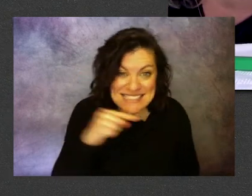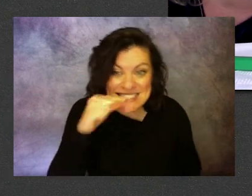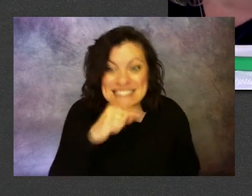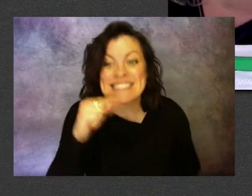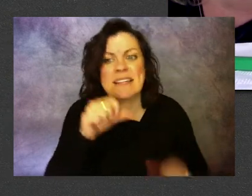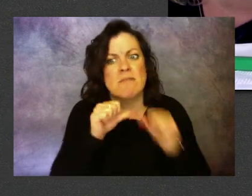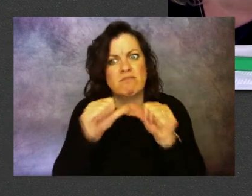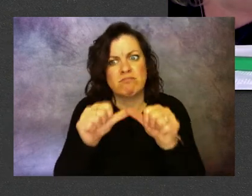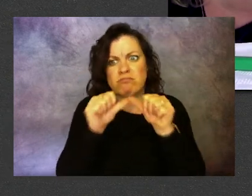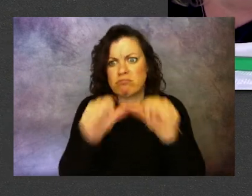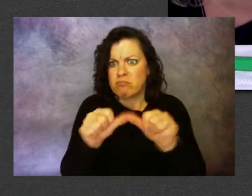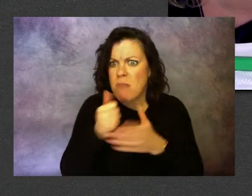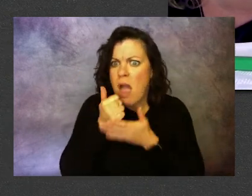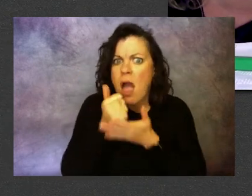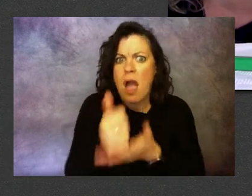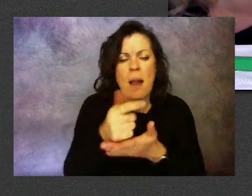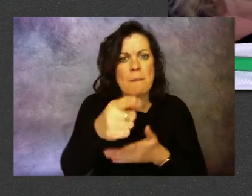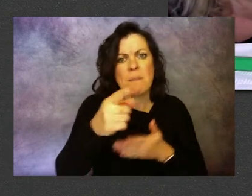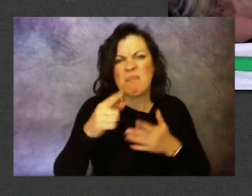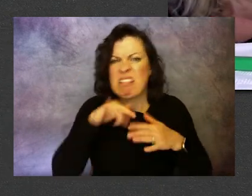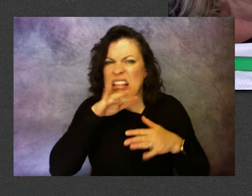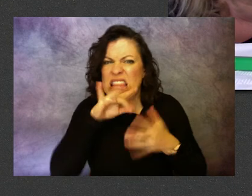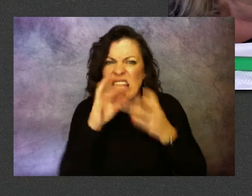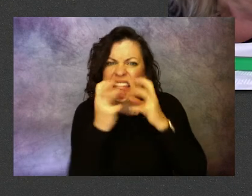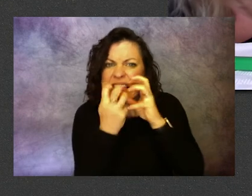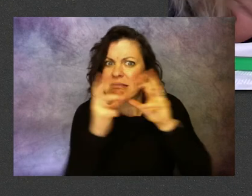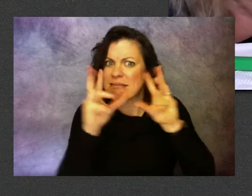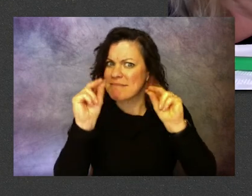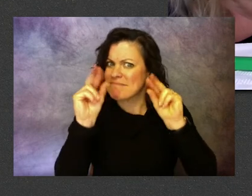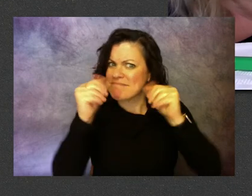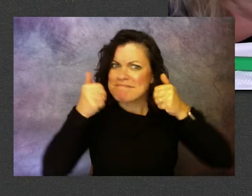keep cavities away.